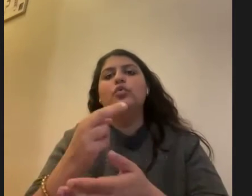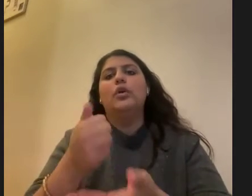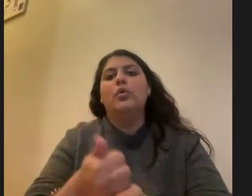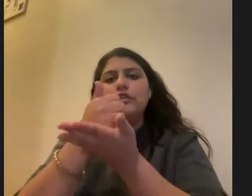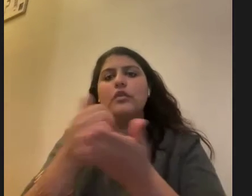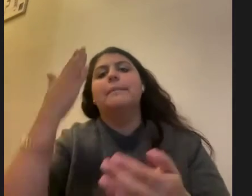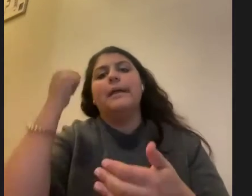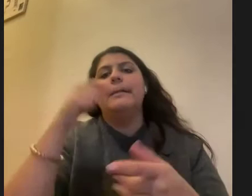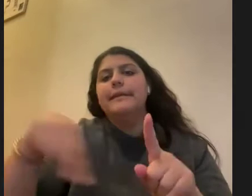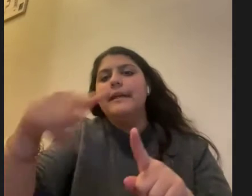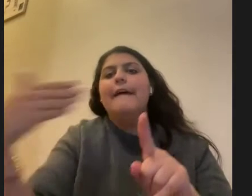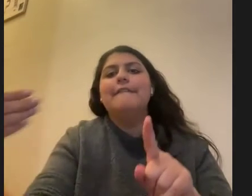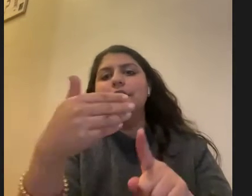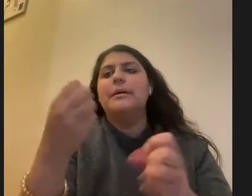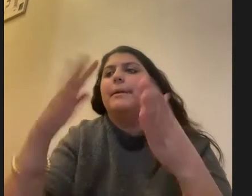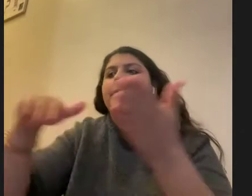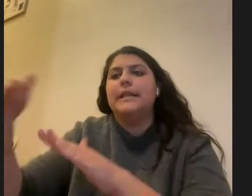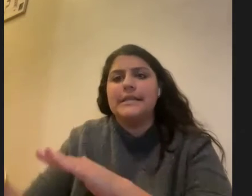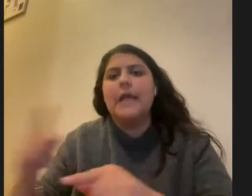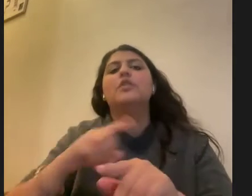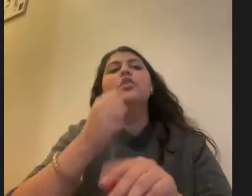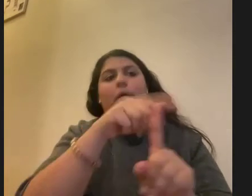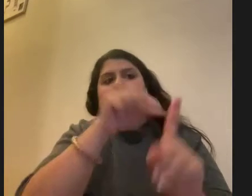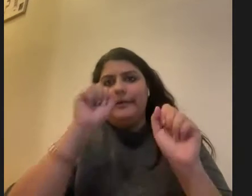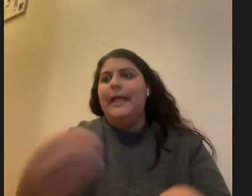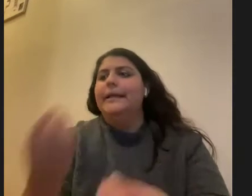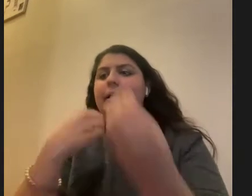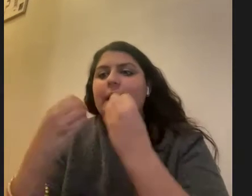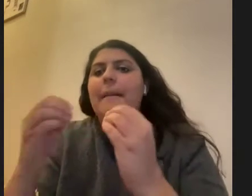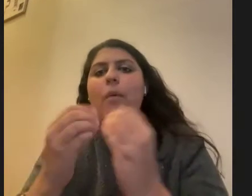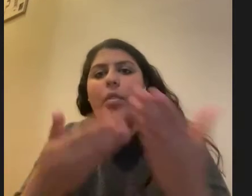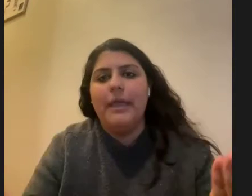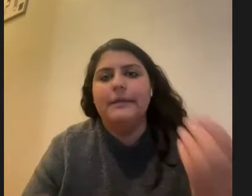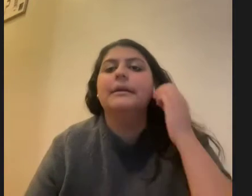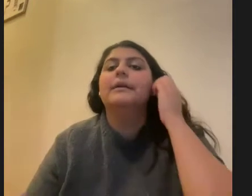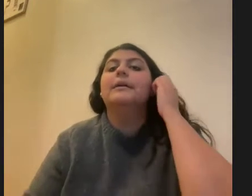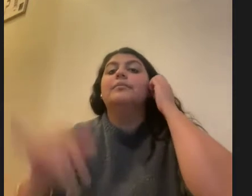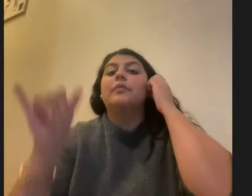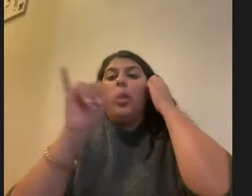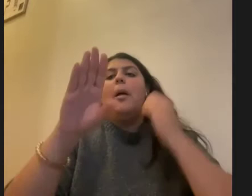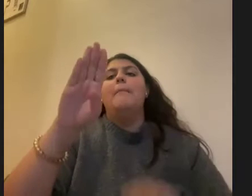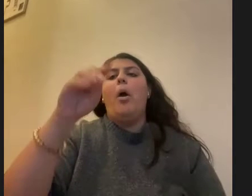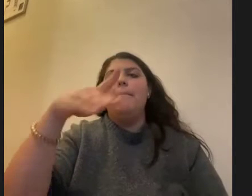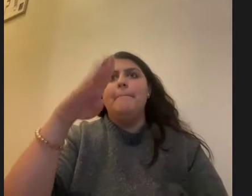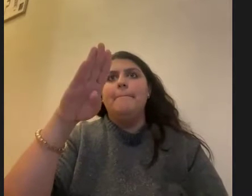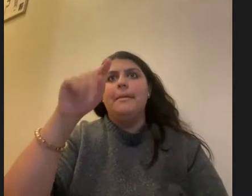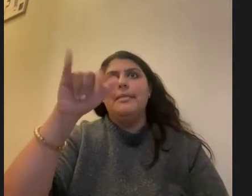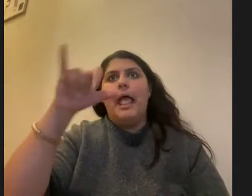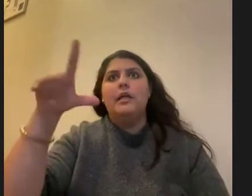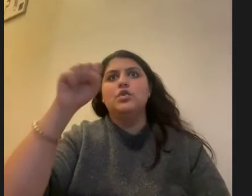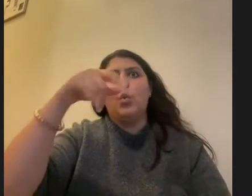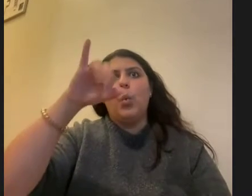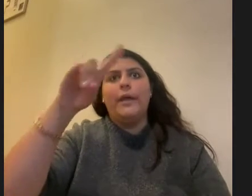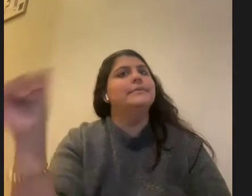fish have died off. And so they have more prey. And so we also see that with the bobtail squid in the East Coast as well now.